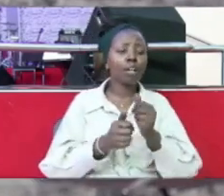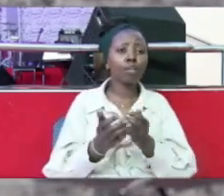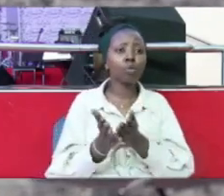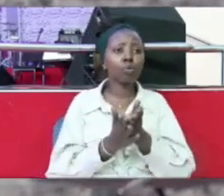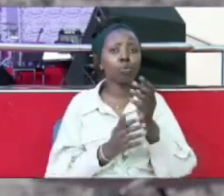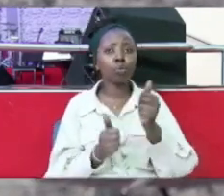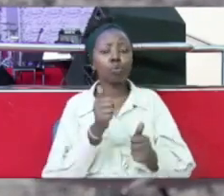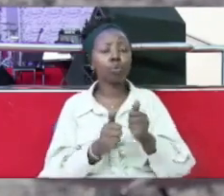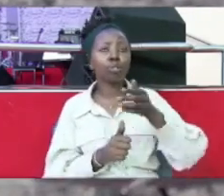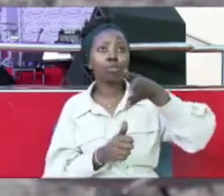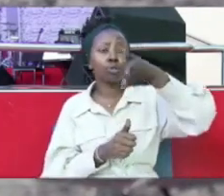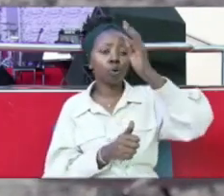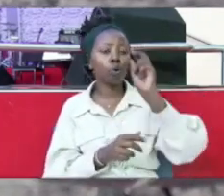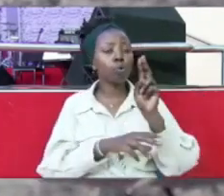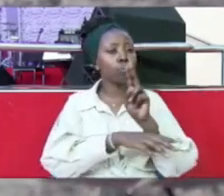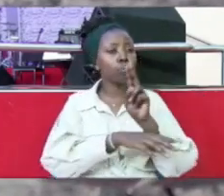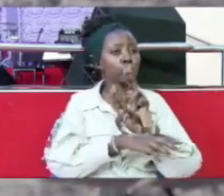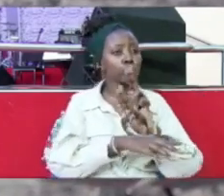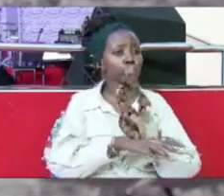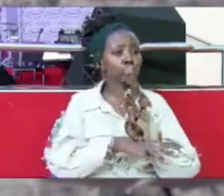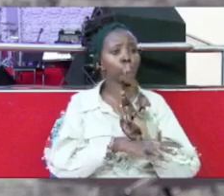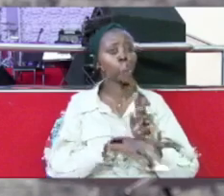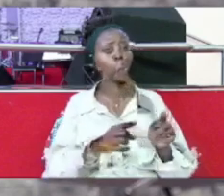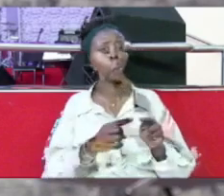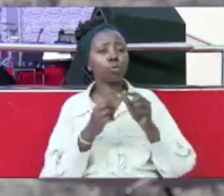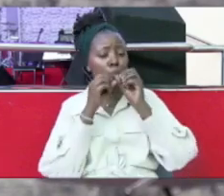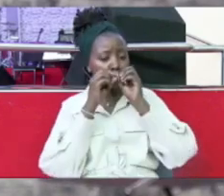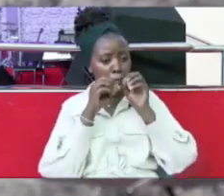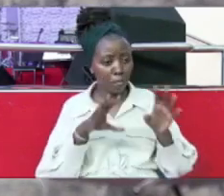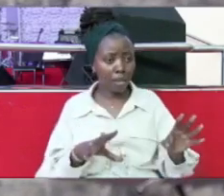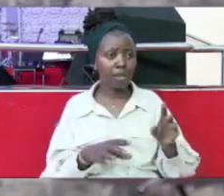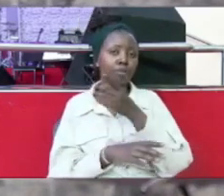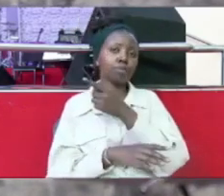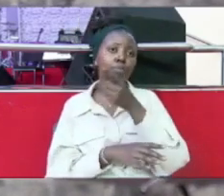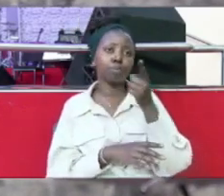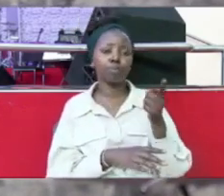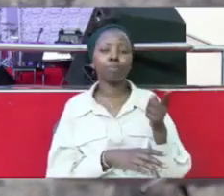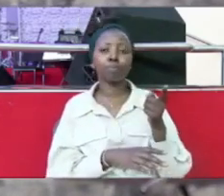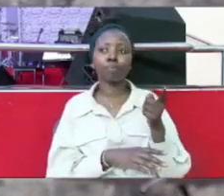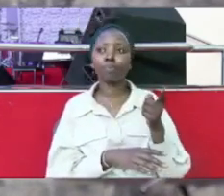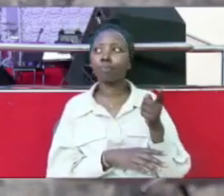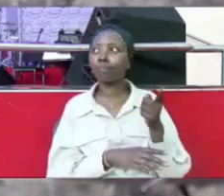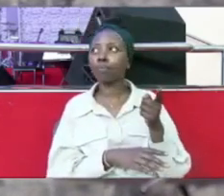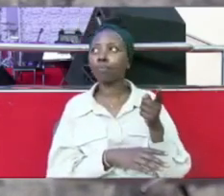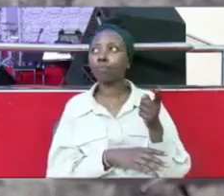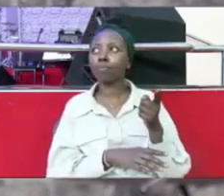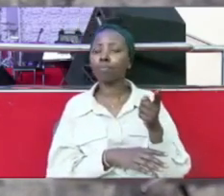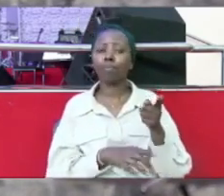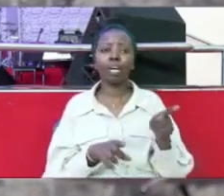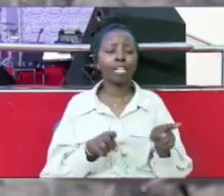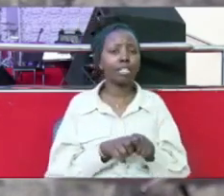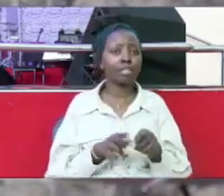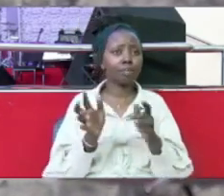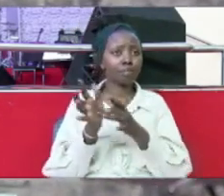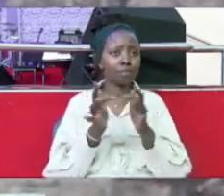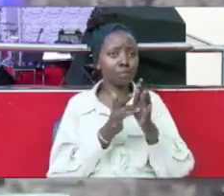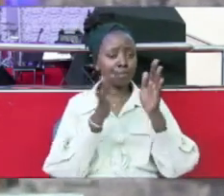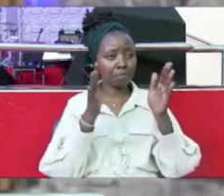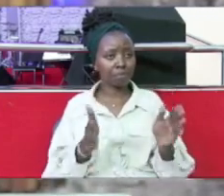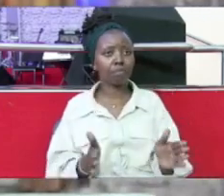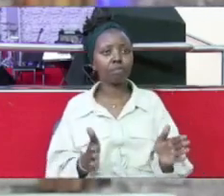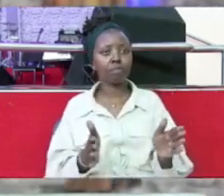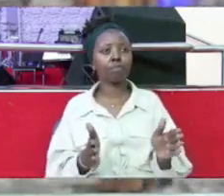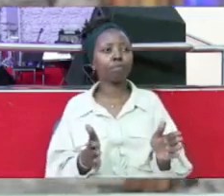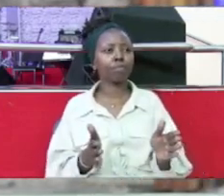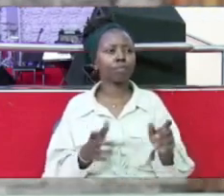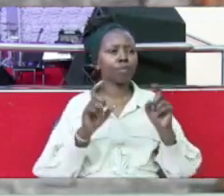ambazo Mungu anaweza kuzitumia. To bless his people. Na ili aweze kutumia kubariki watu wake. And as Christians, na sisi kama Wakristo,